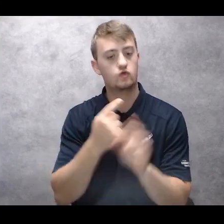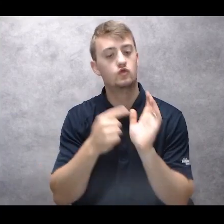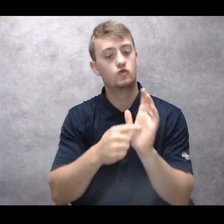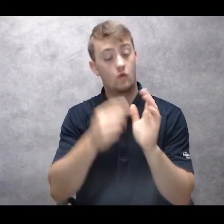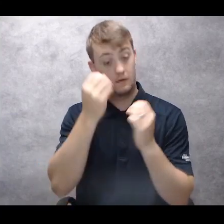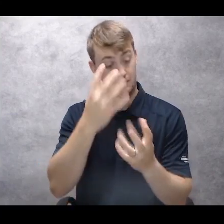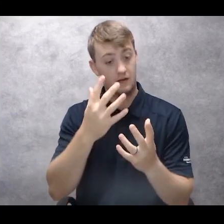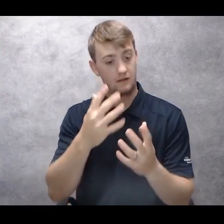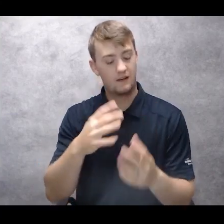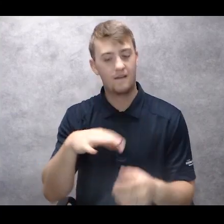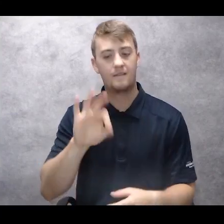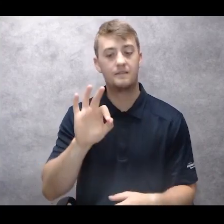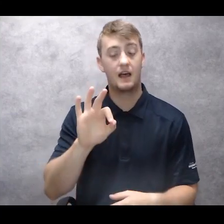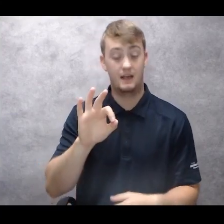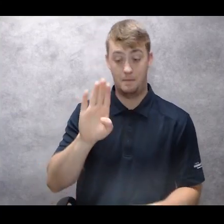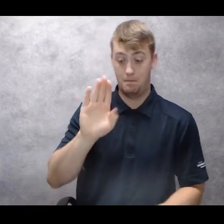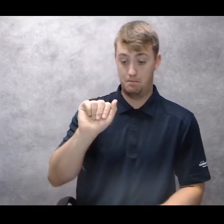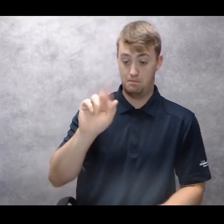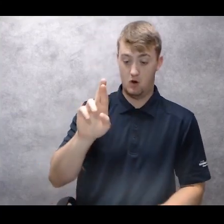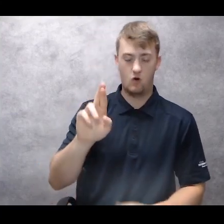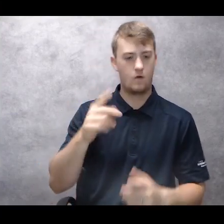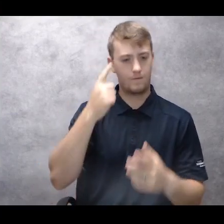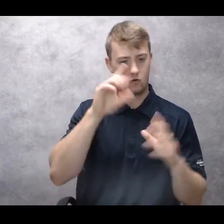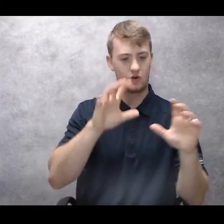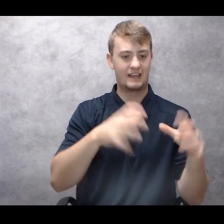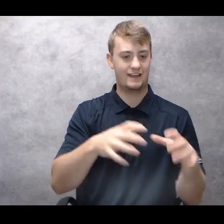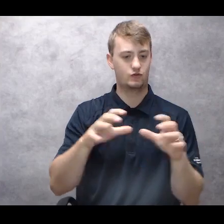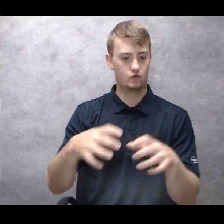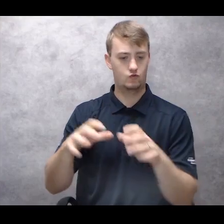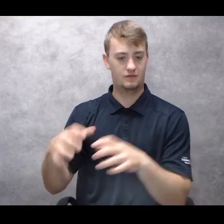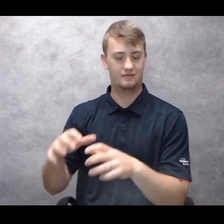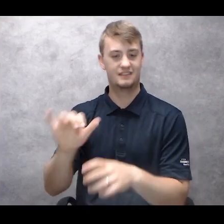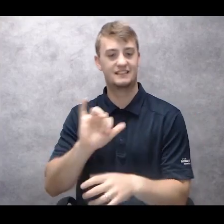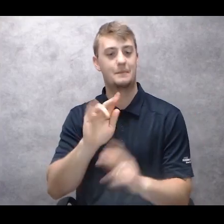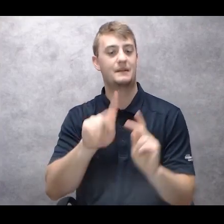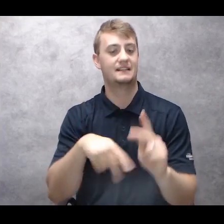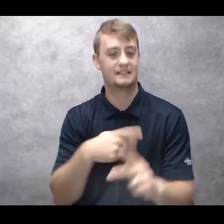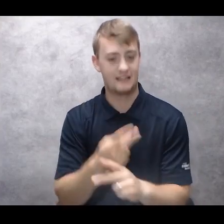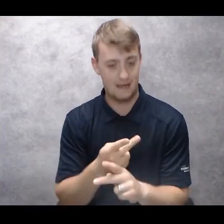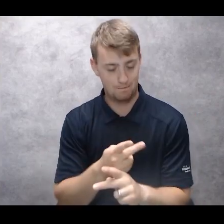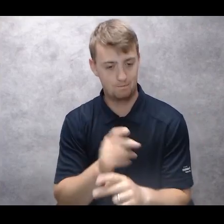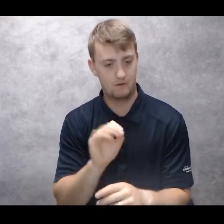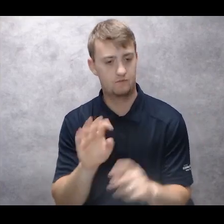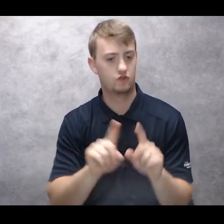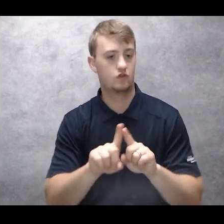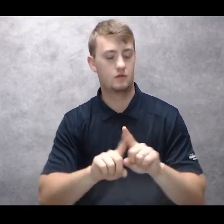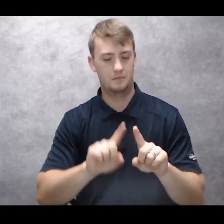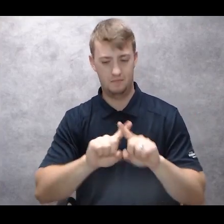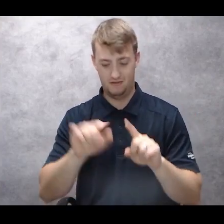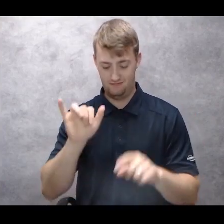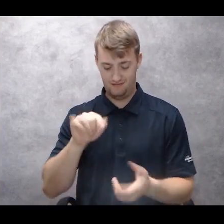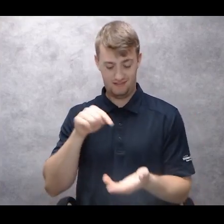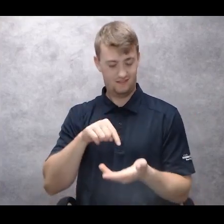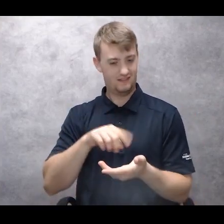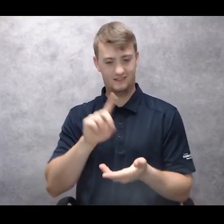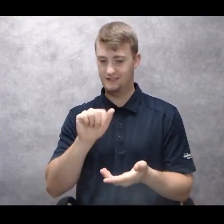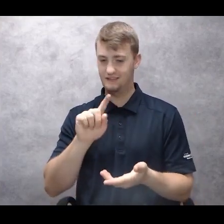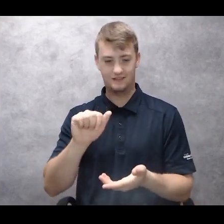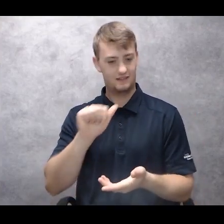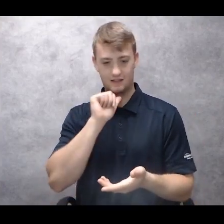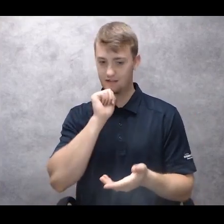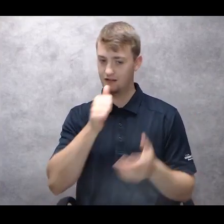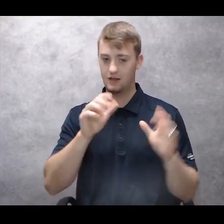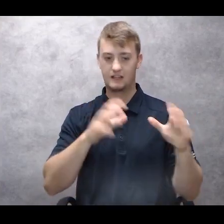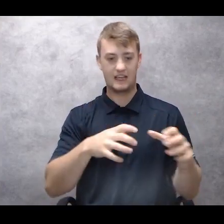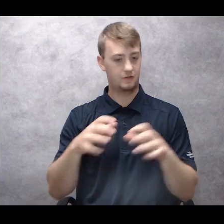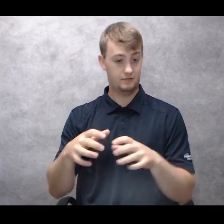We discussed that bar graphs are great for categorical variables, like the types of stars. But this data isn't categorical.